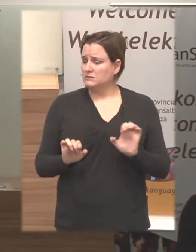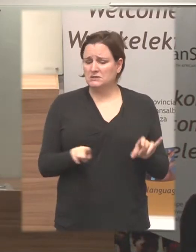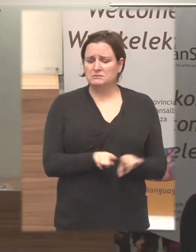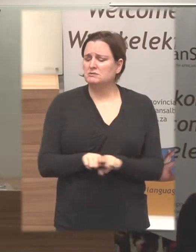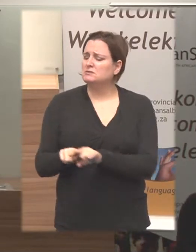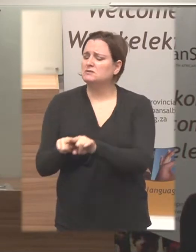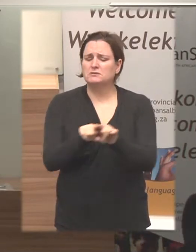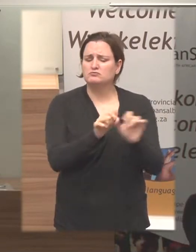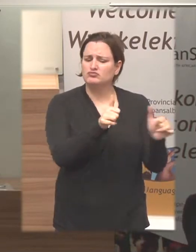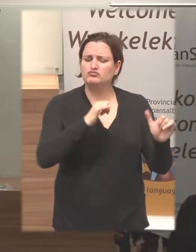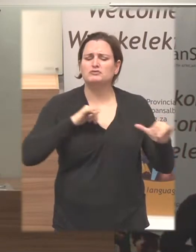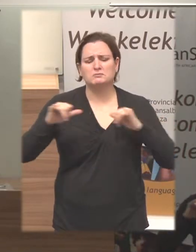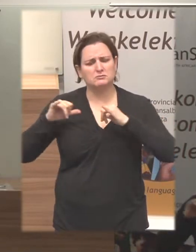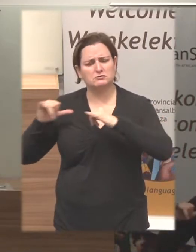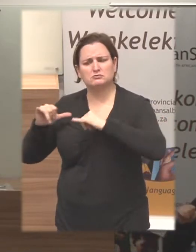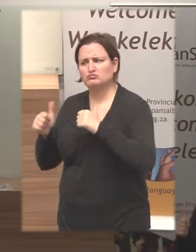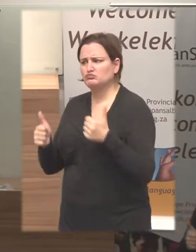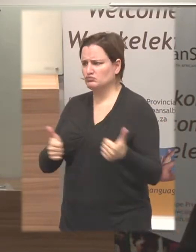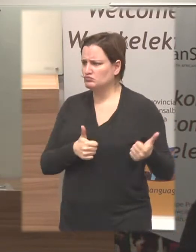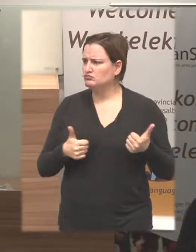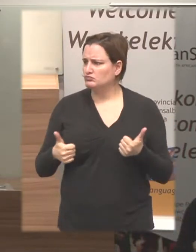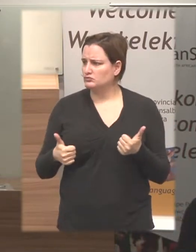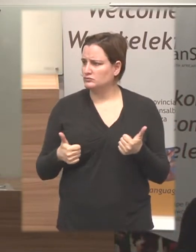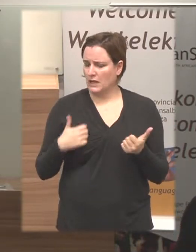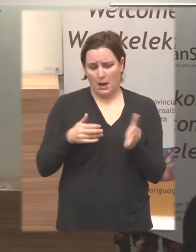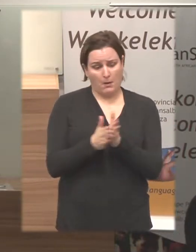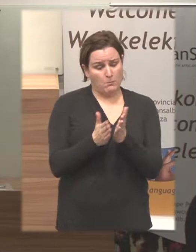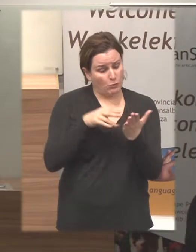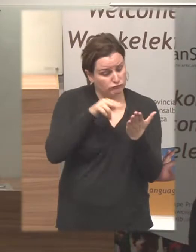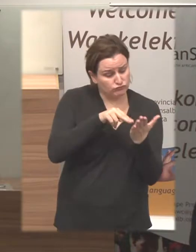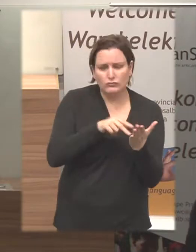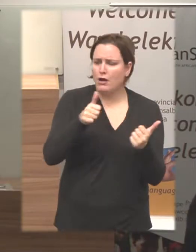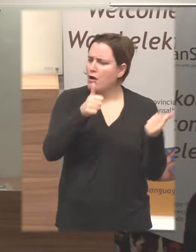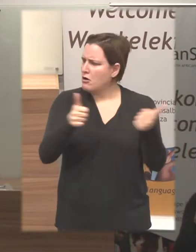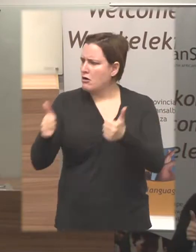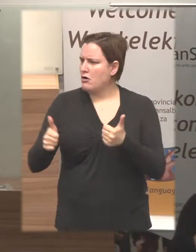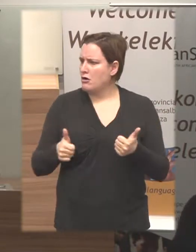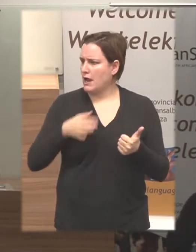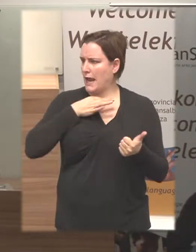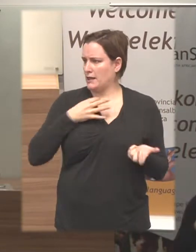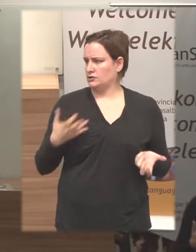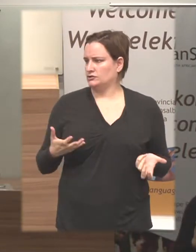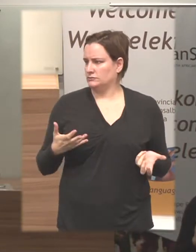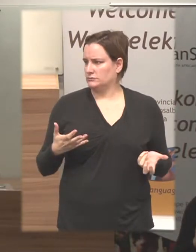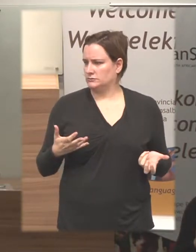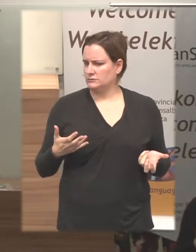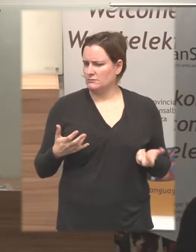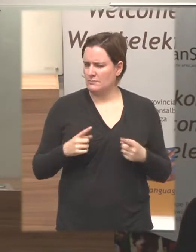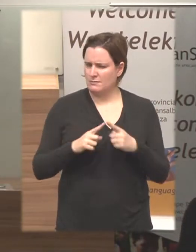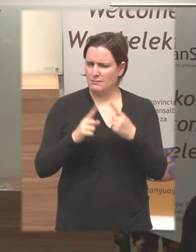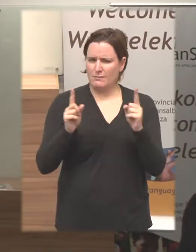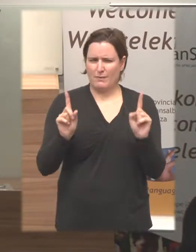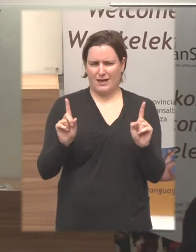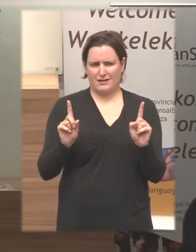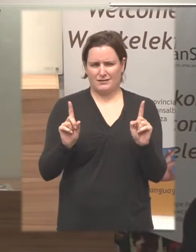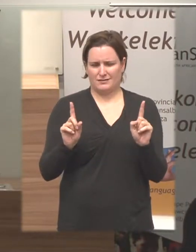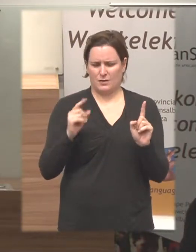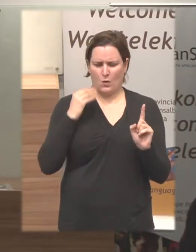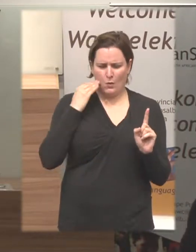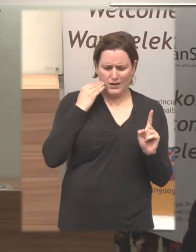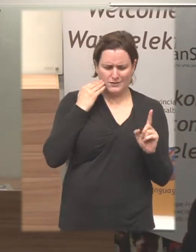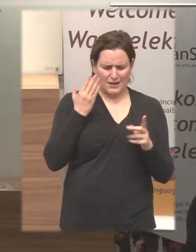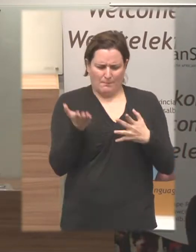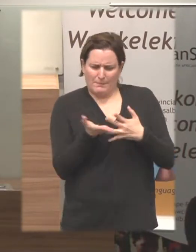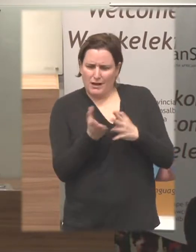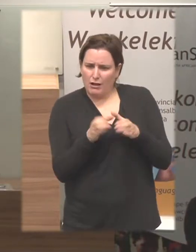the textbooks that they have to work with. And I wonder if we can just imagine for a moment what white middle-class English